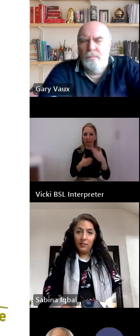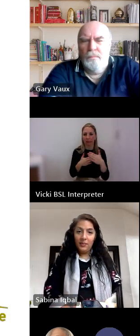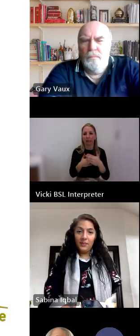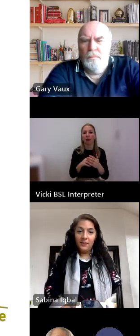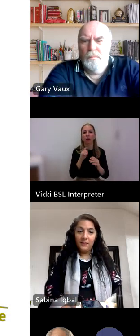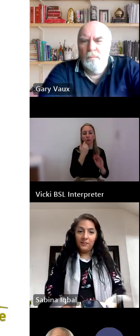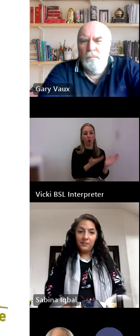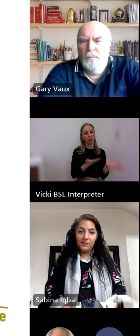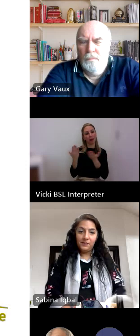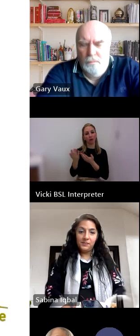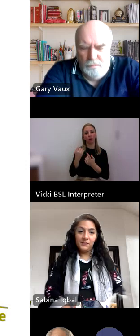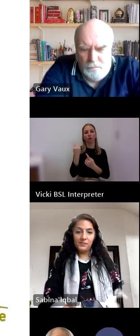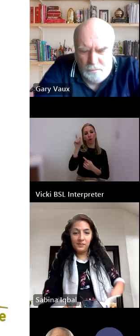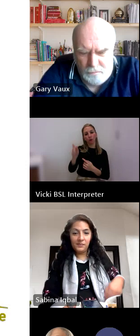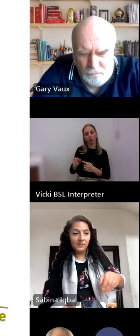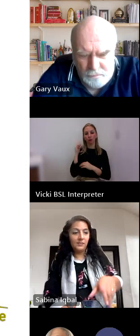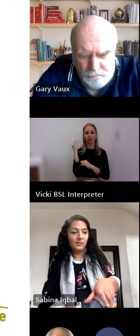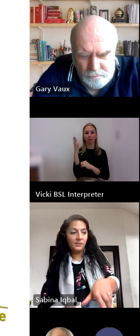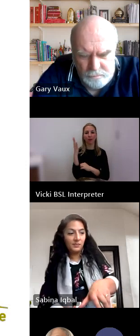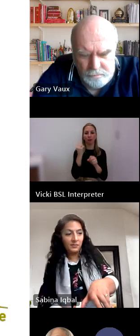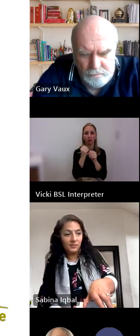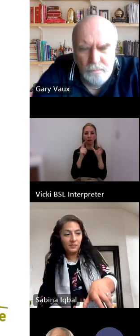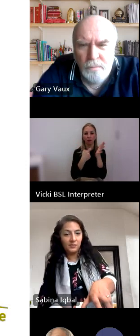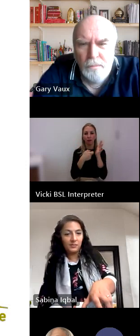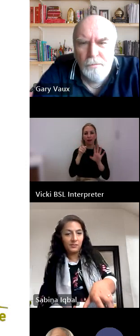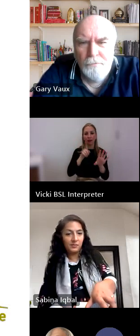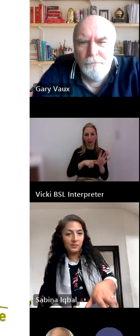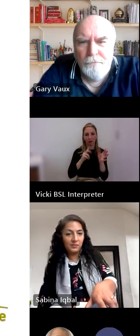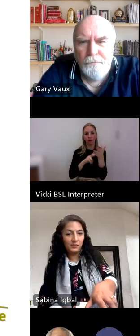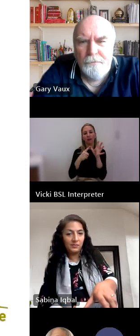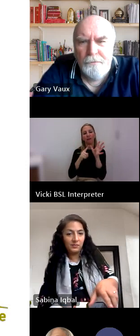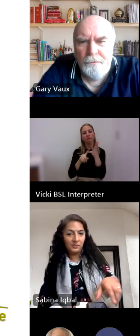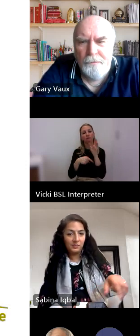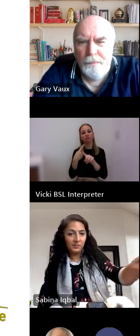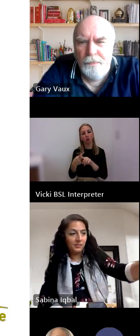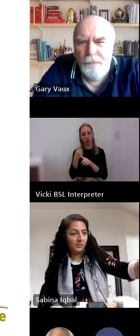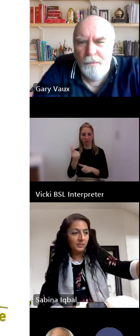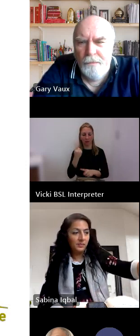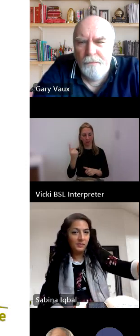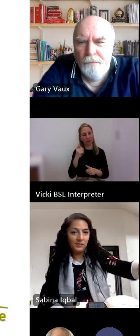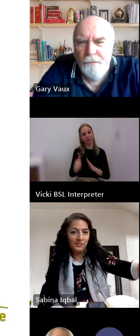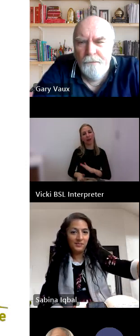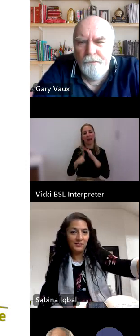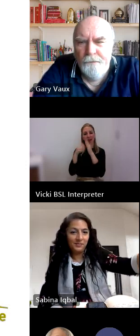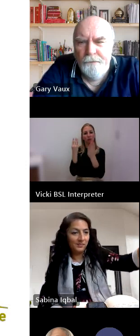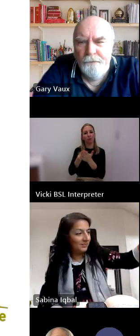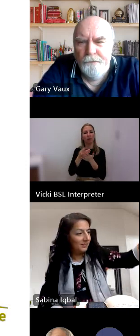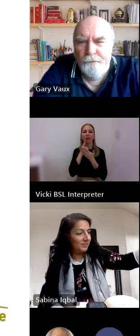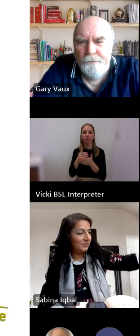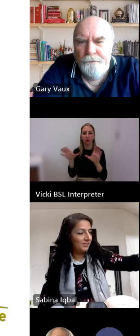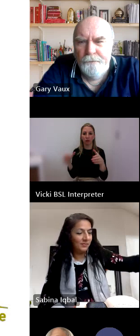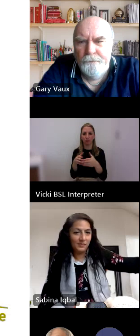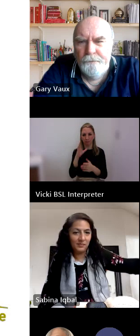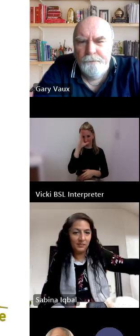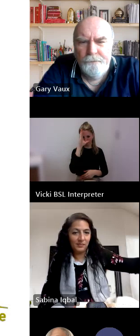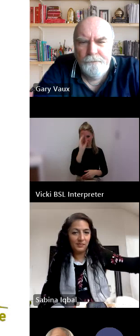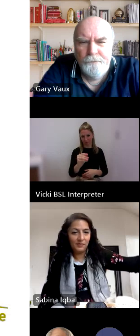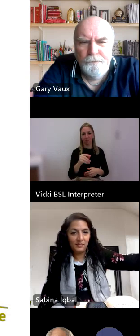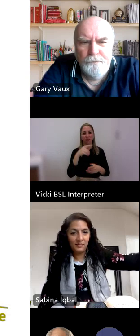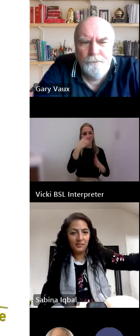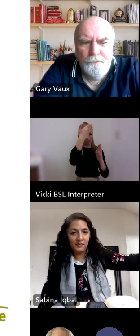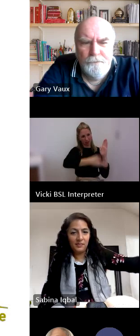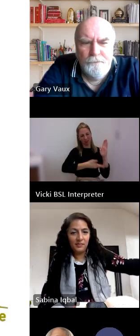handing over to is Gary Vox, Head of Money Advice Unit. Oh, sorry, this slide is just letting you know who the presenters